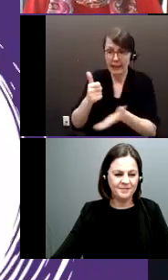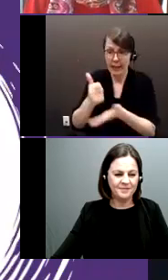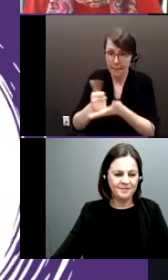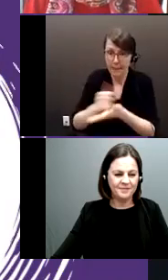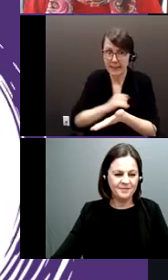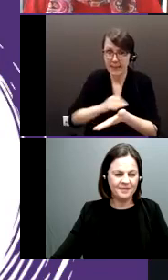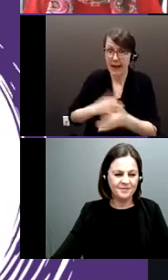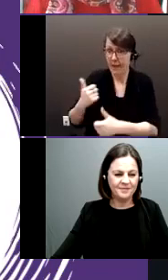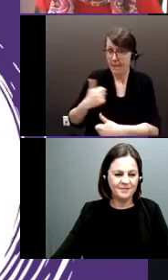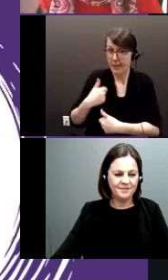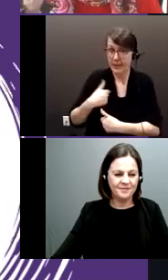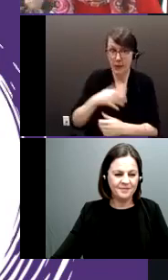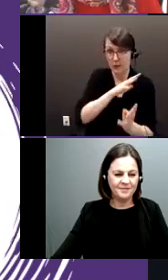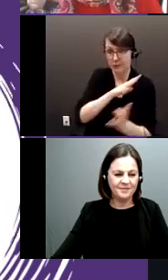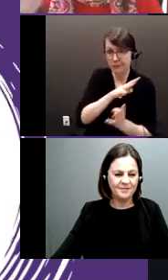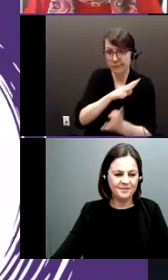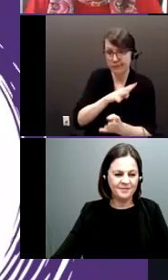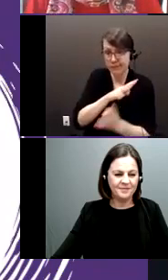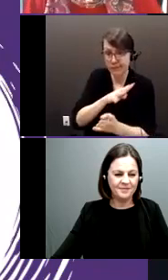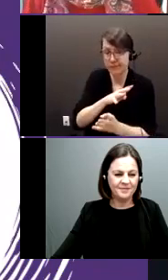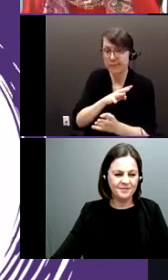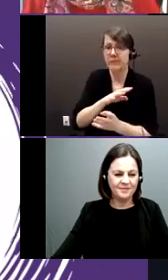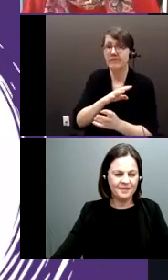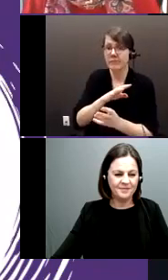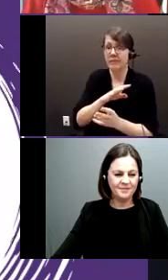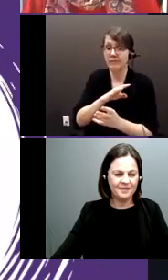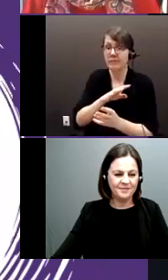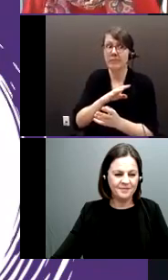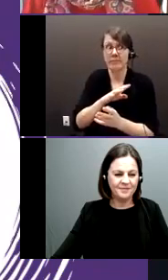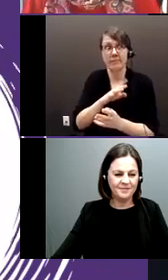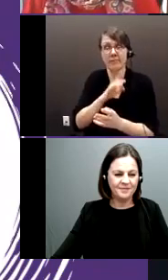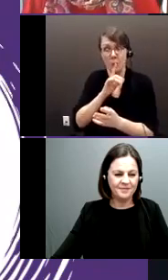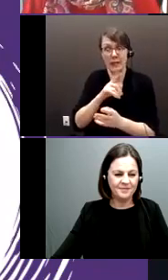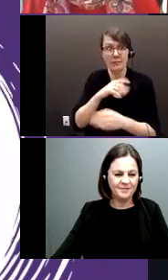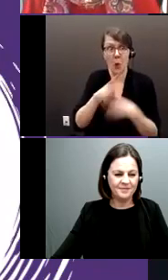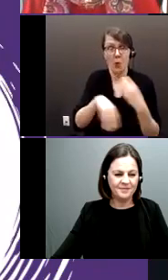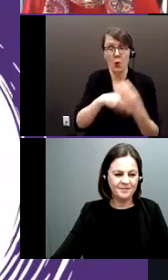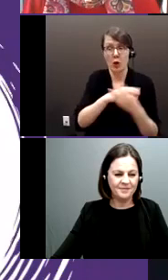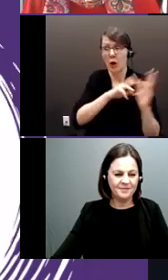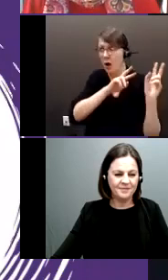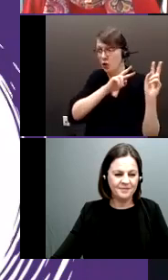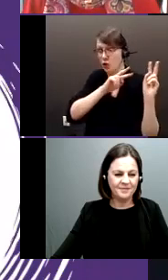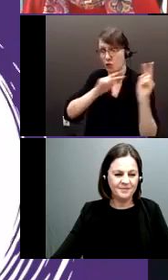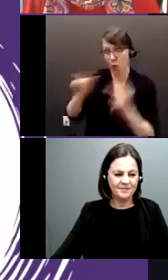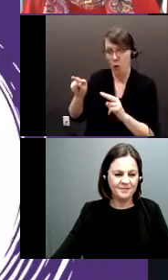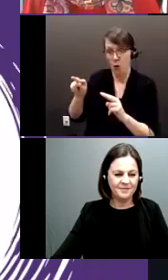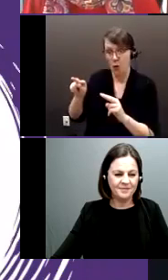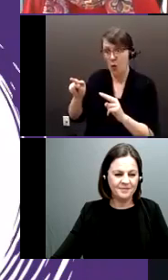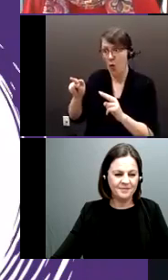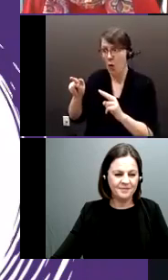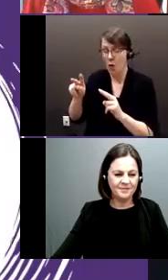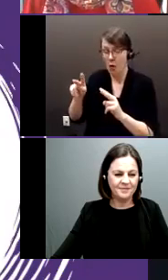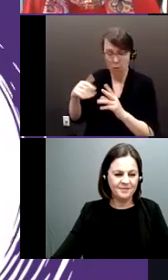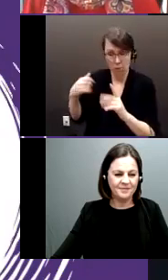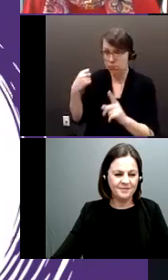facilities, I think it kind of came up and it sort of smacked us in the face of what was happening